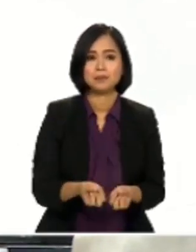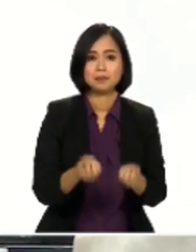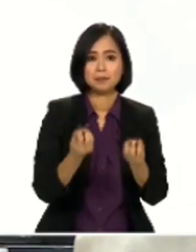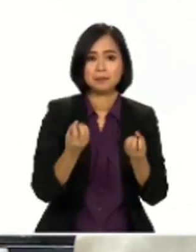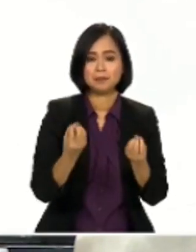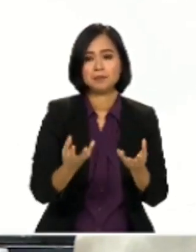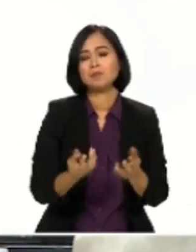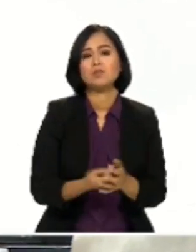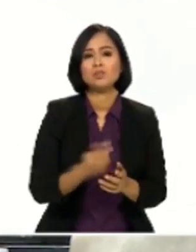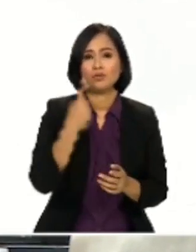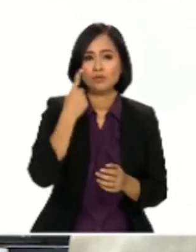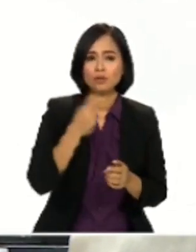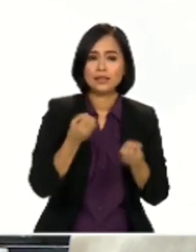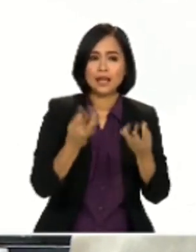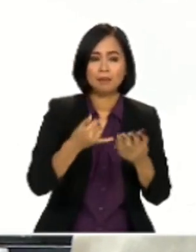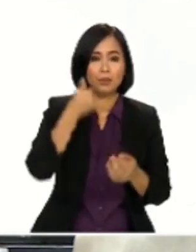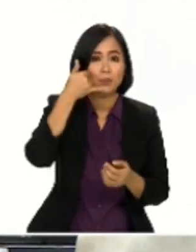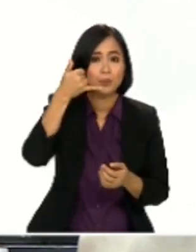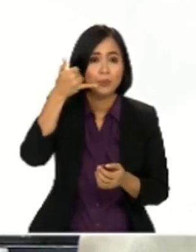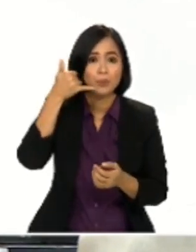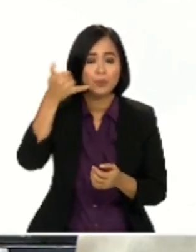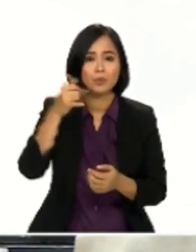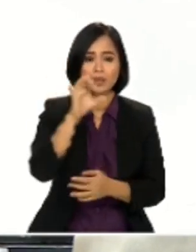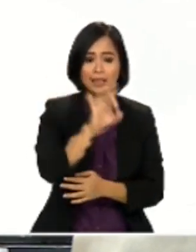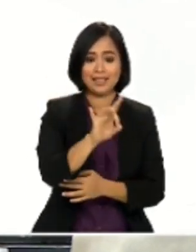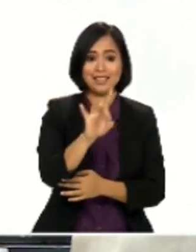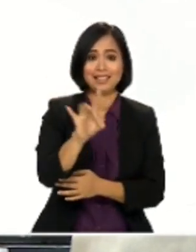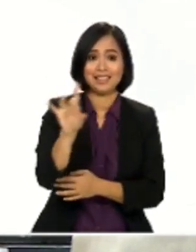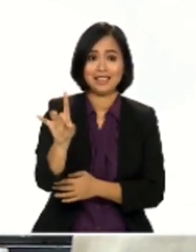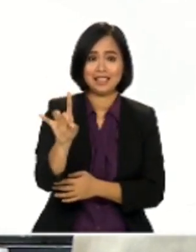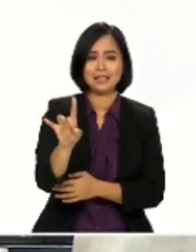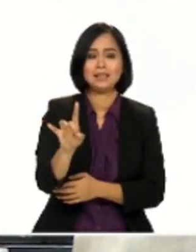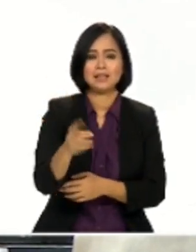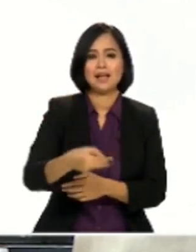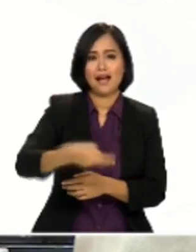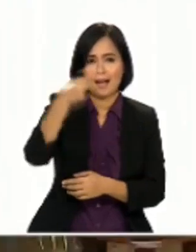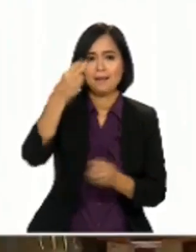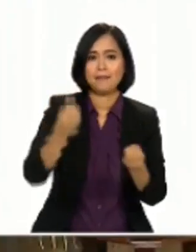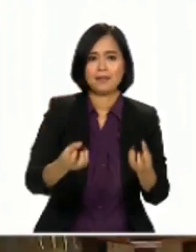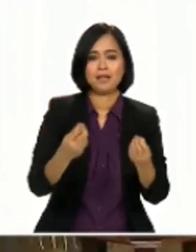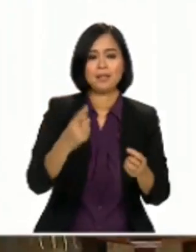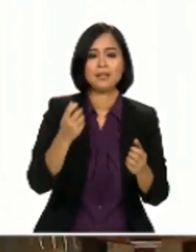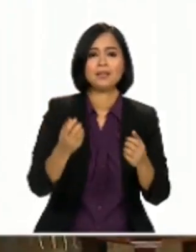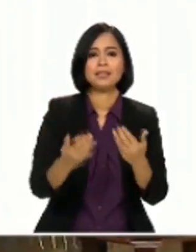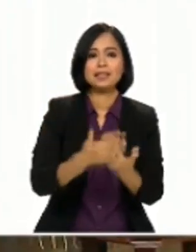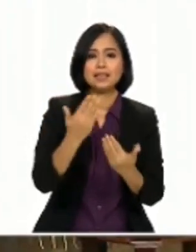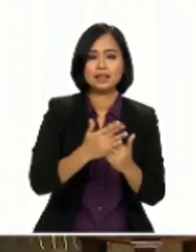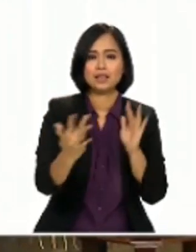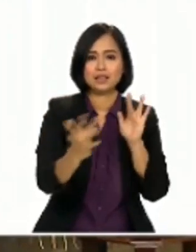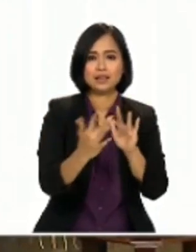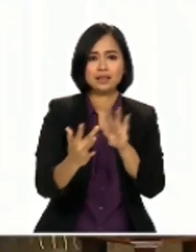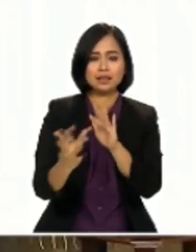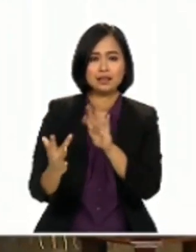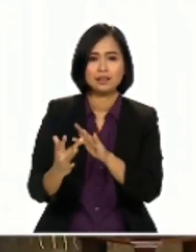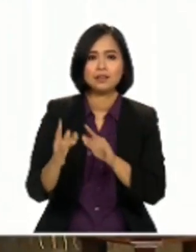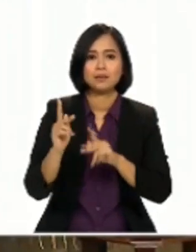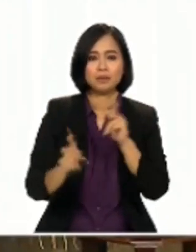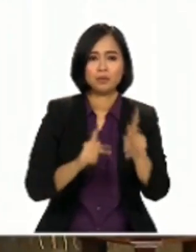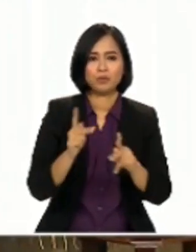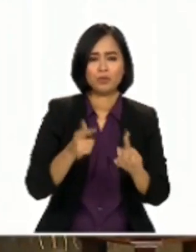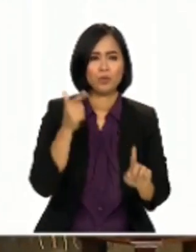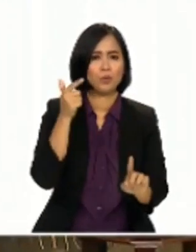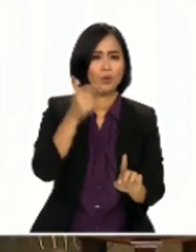lines from hotline 8888 to make it more responsive to the public. Our ultimate